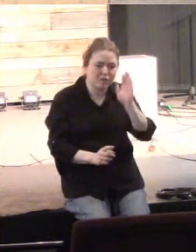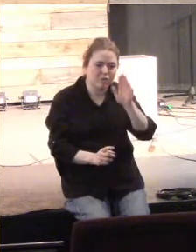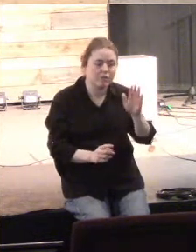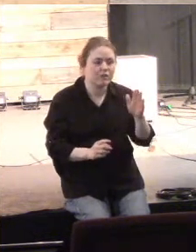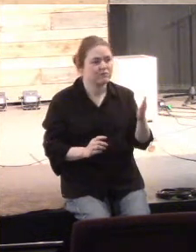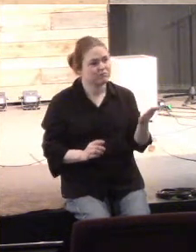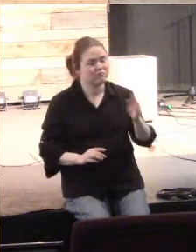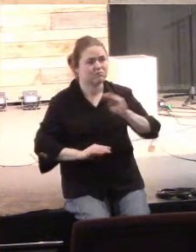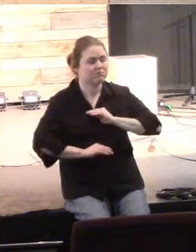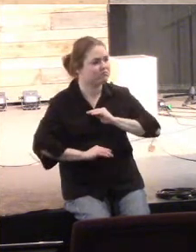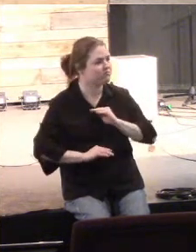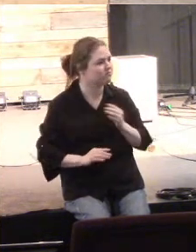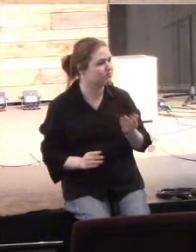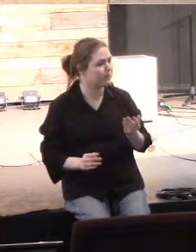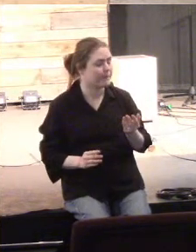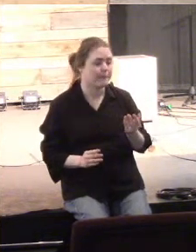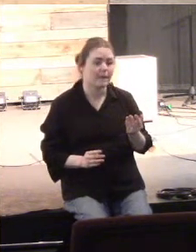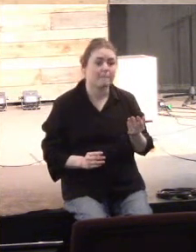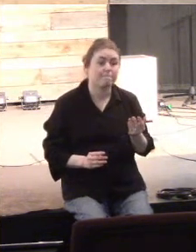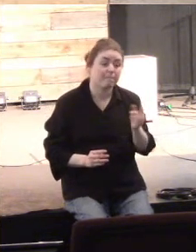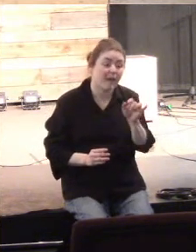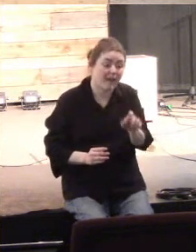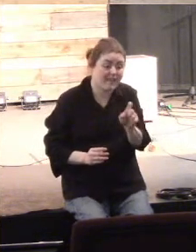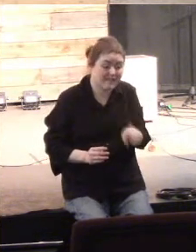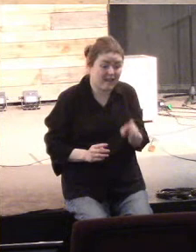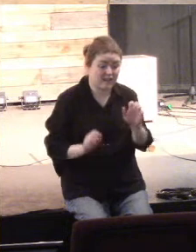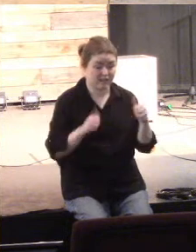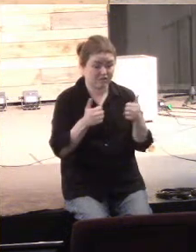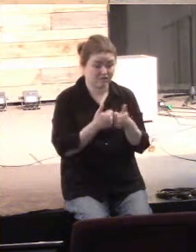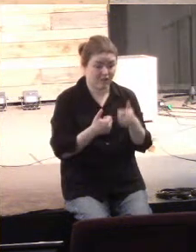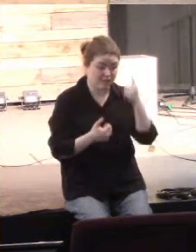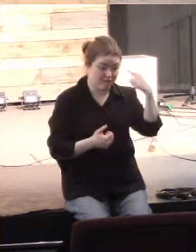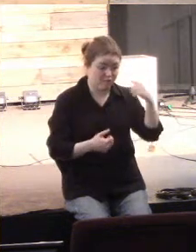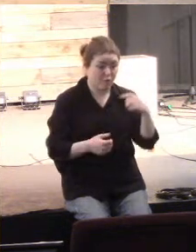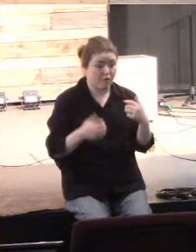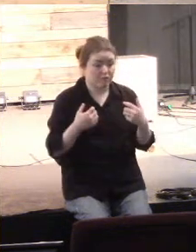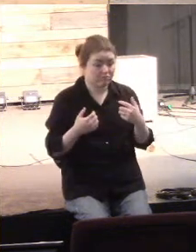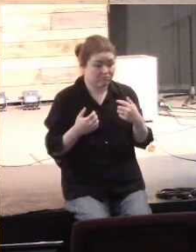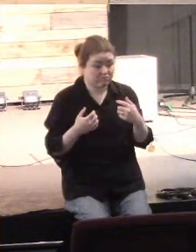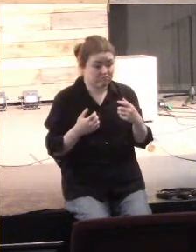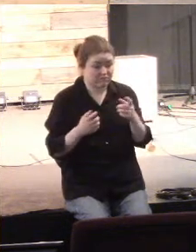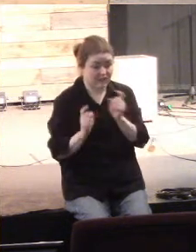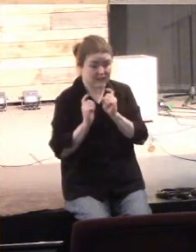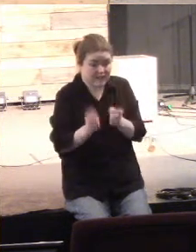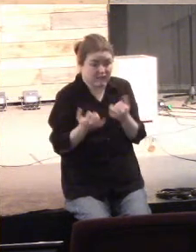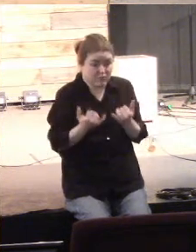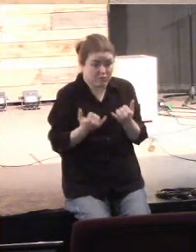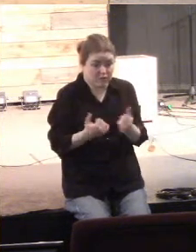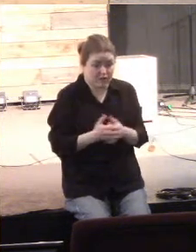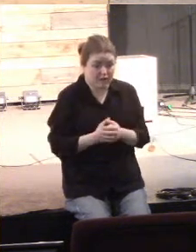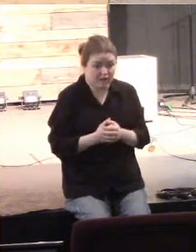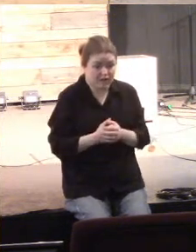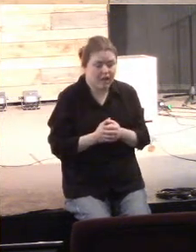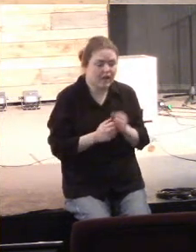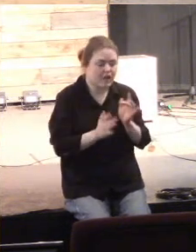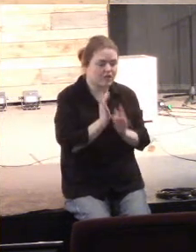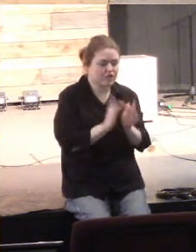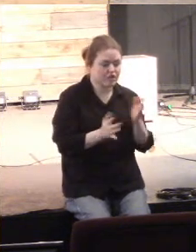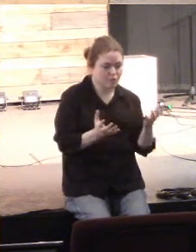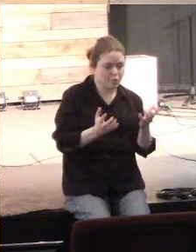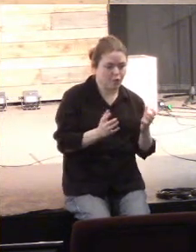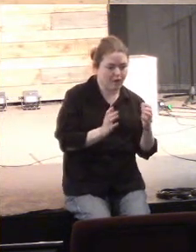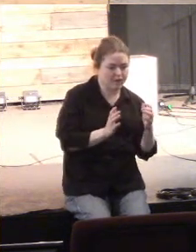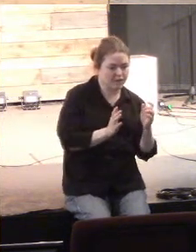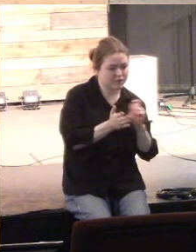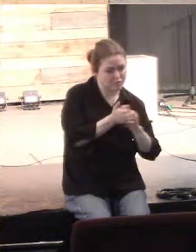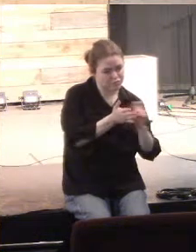the faith. And if you think about it, he turned to his disciples. This is the type of faith that he actually wanted to author in their hearts. This